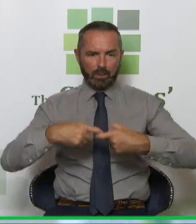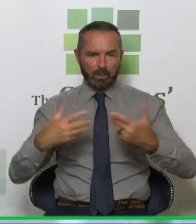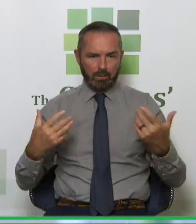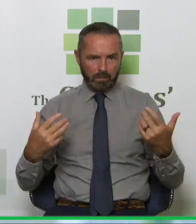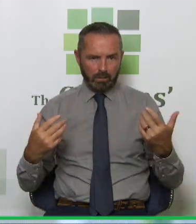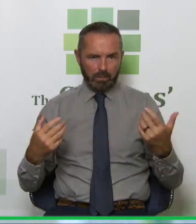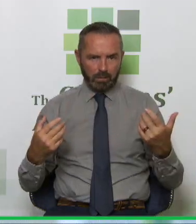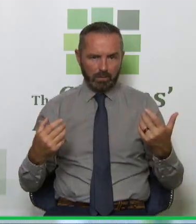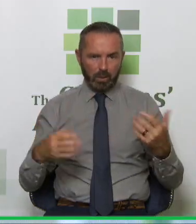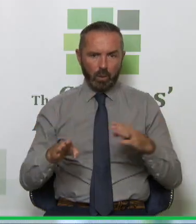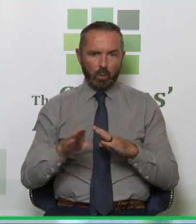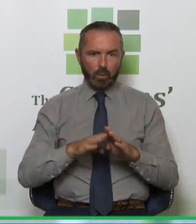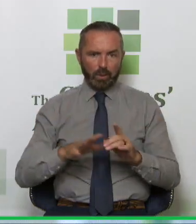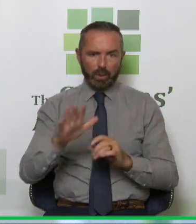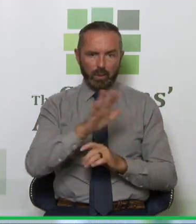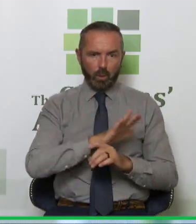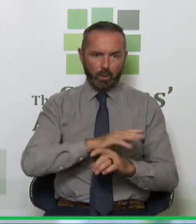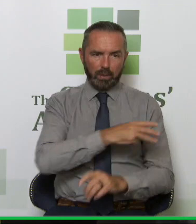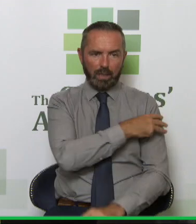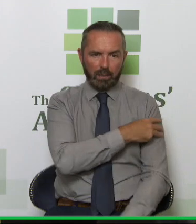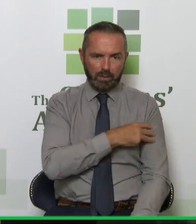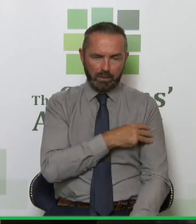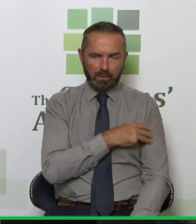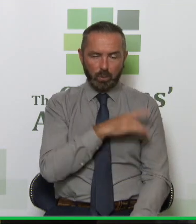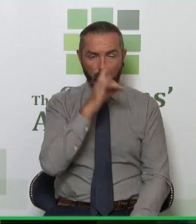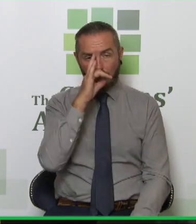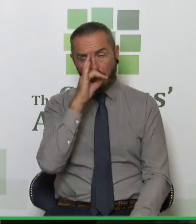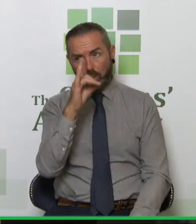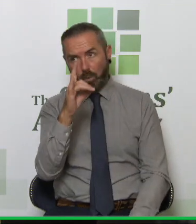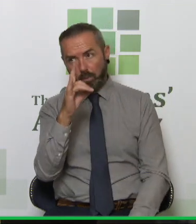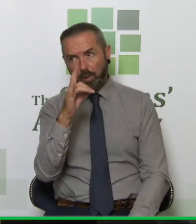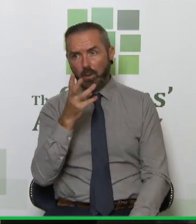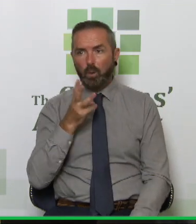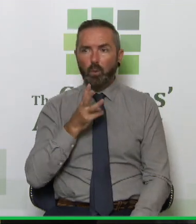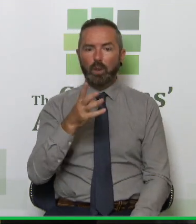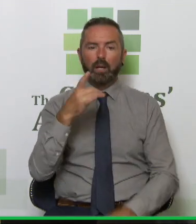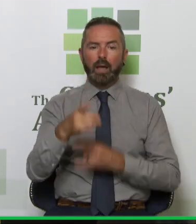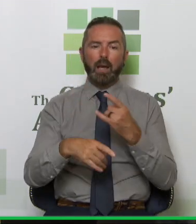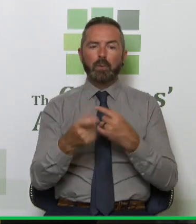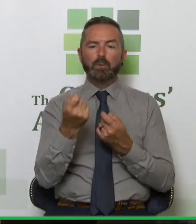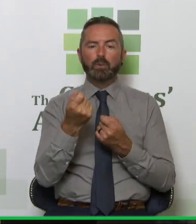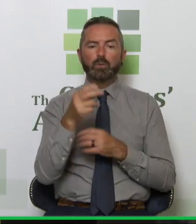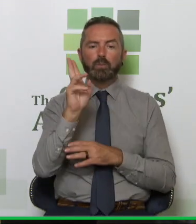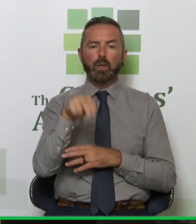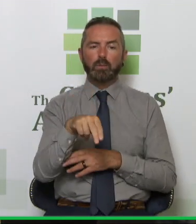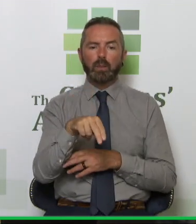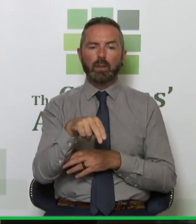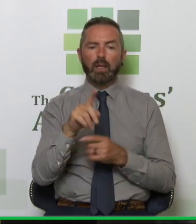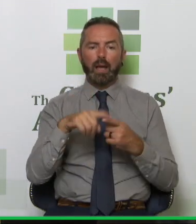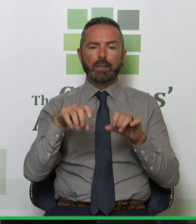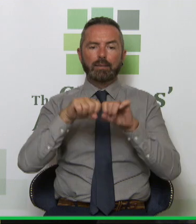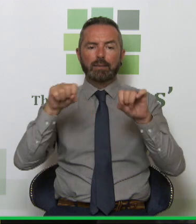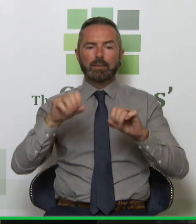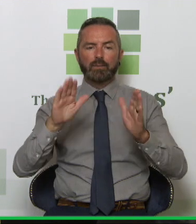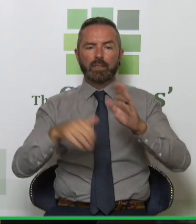with the local Gardaí. So we would hope that that would happen as soon as possible and that the mechanisms will